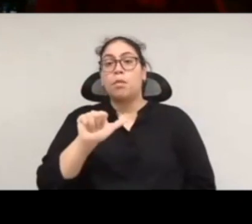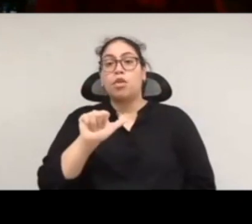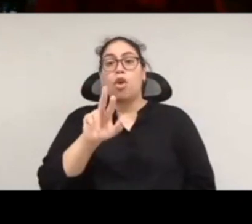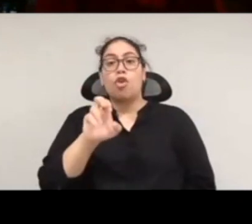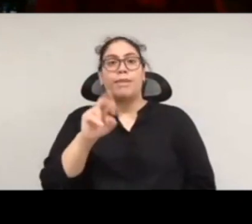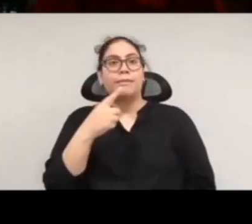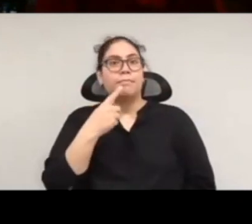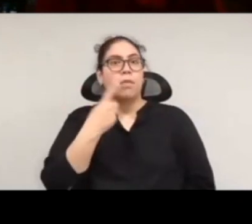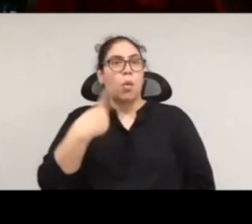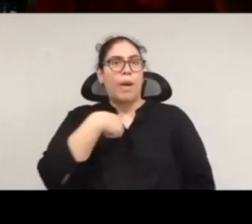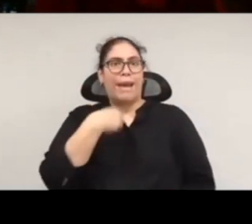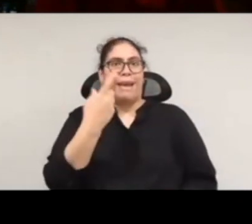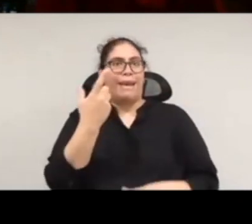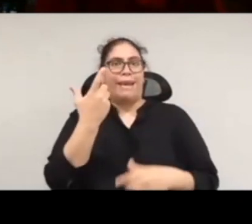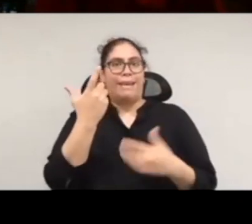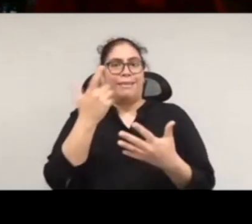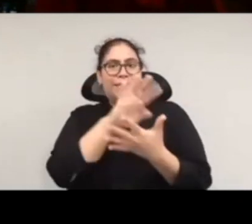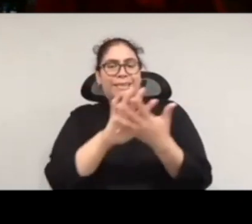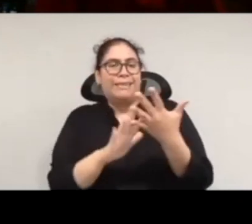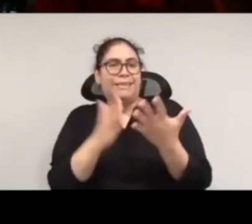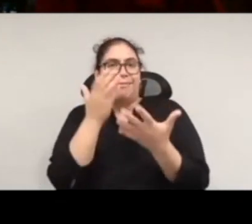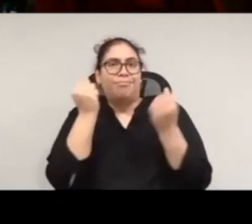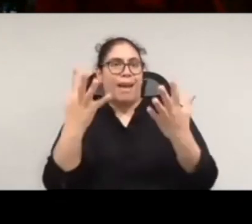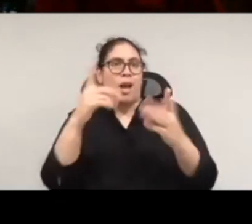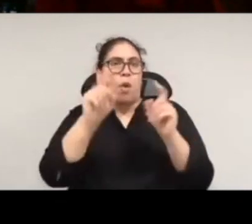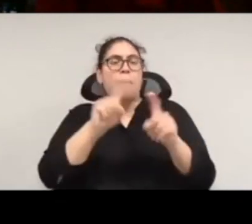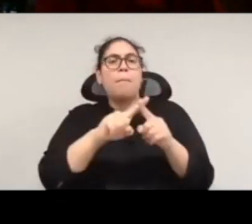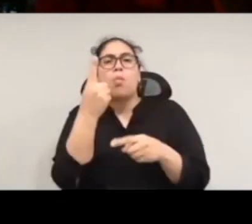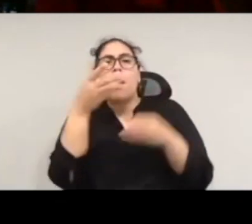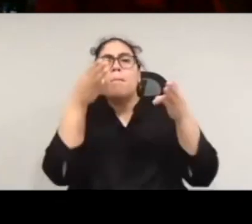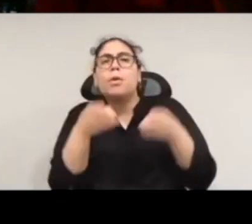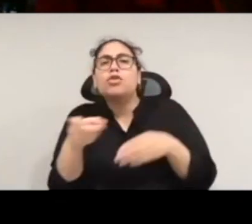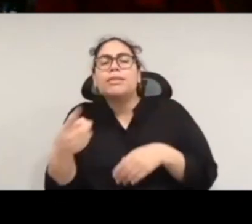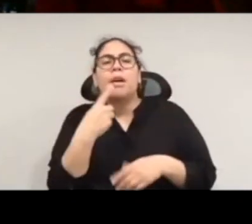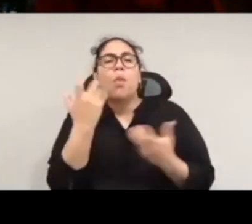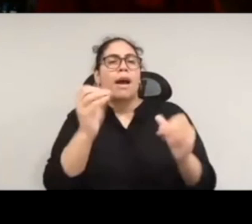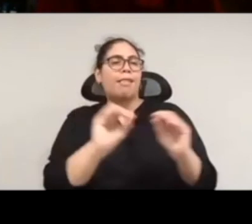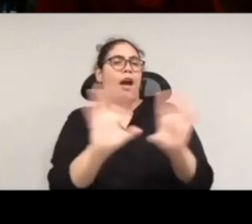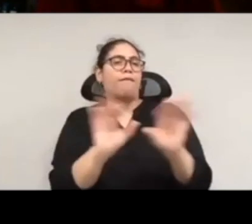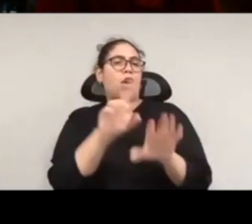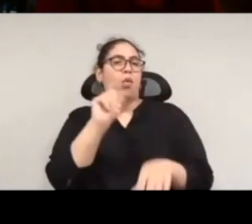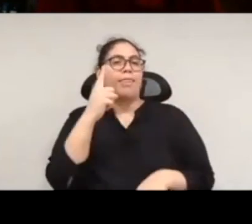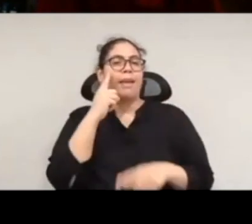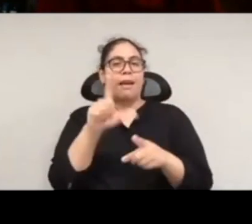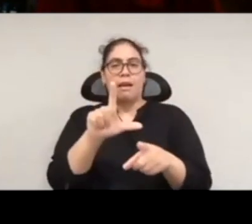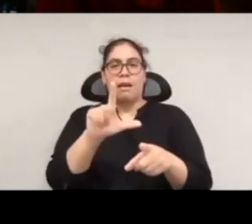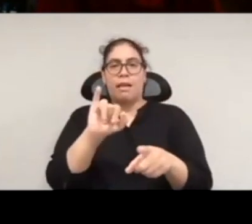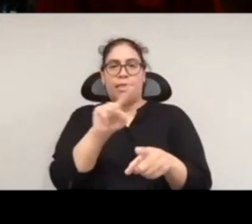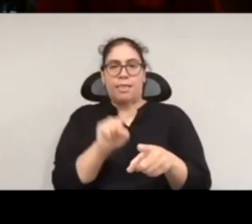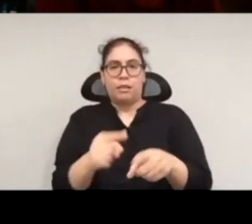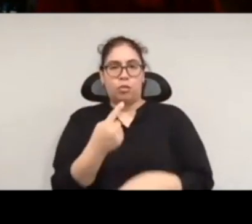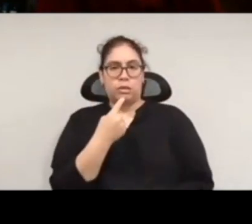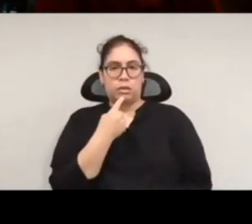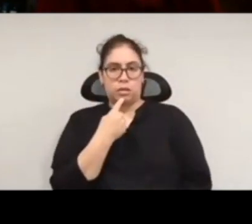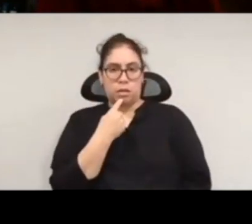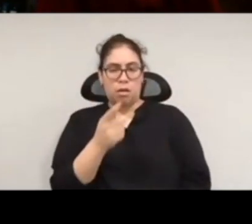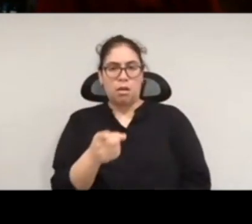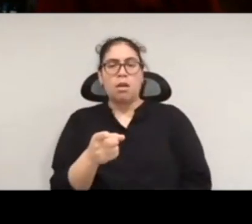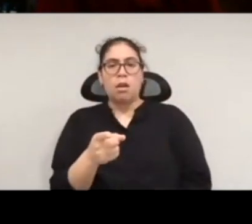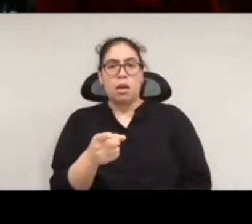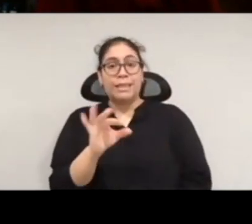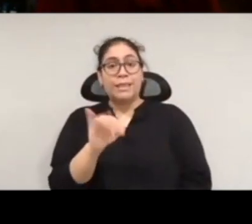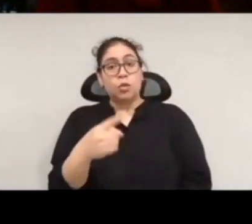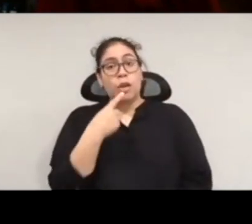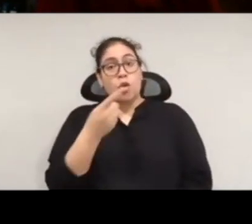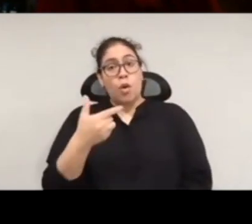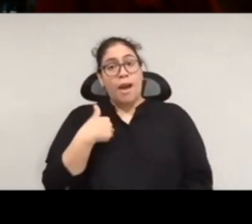to bring one up because someone had a clarifying question. I believe it was when Liz was speaking, but the question is, did you say you have